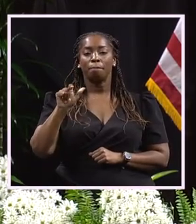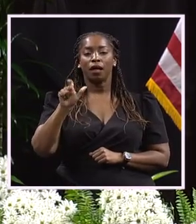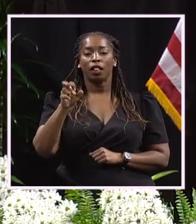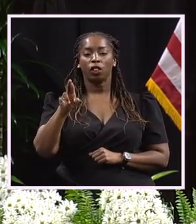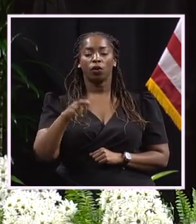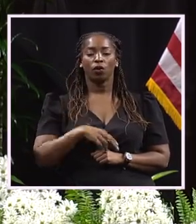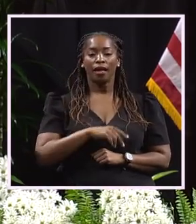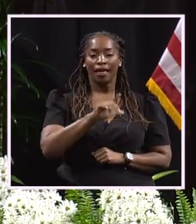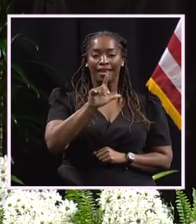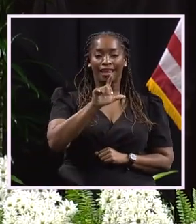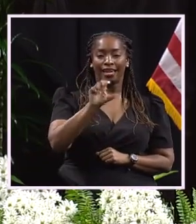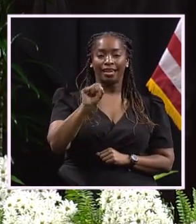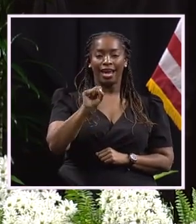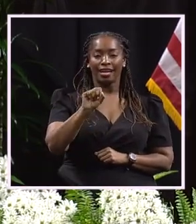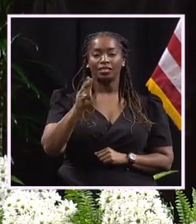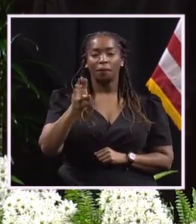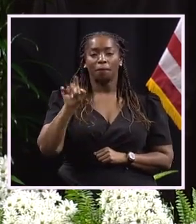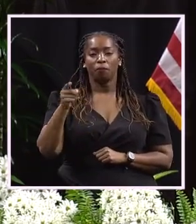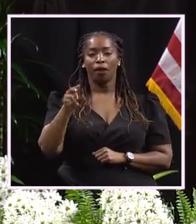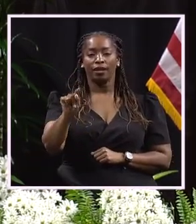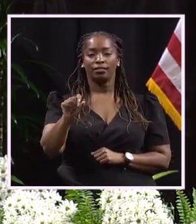Landon S. Bright,